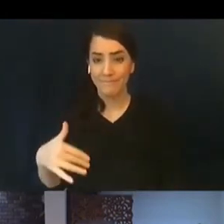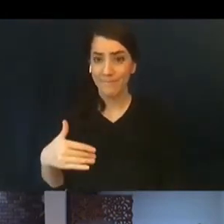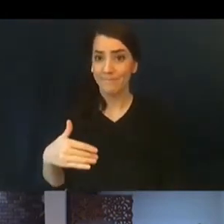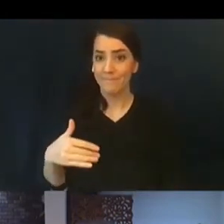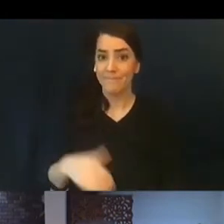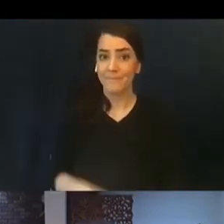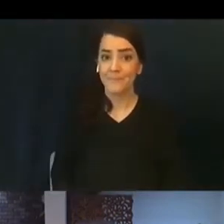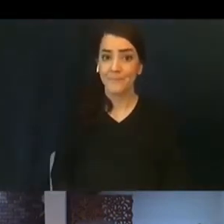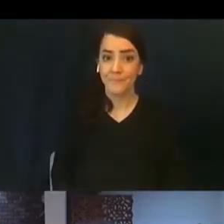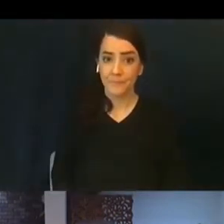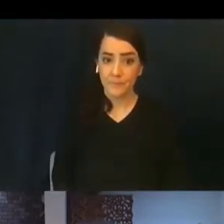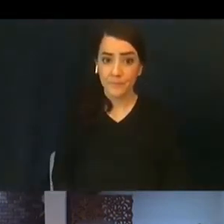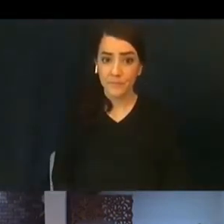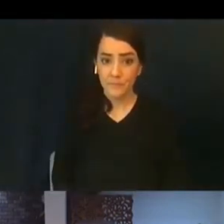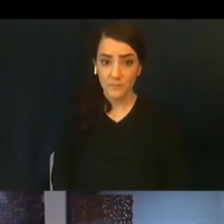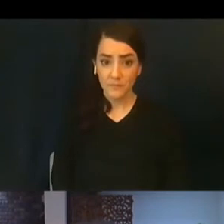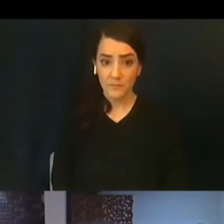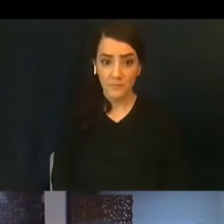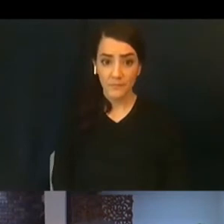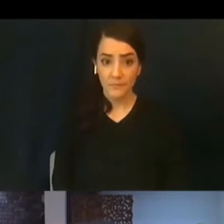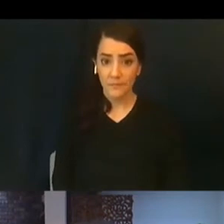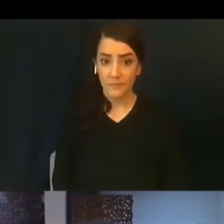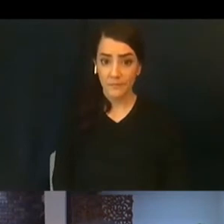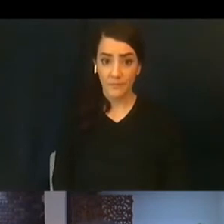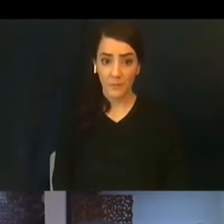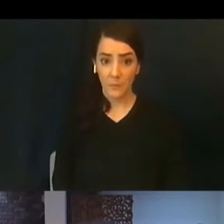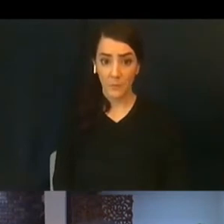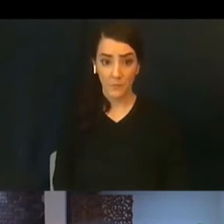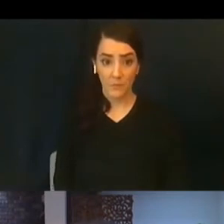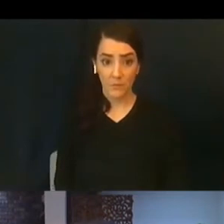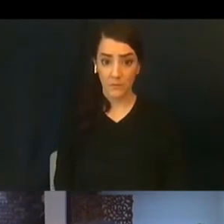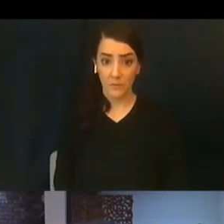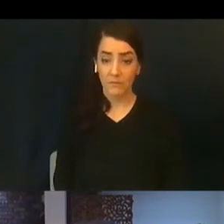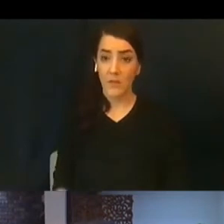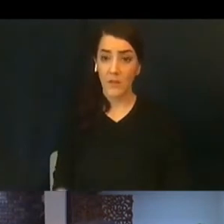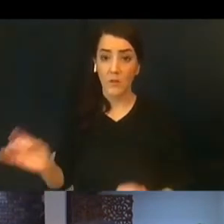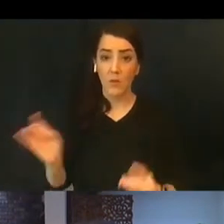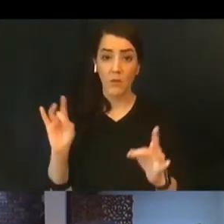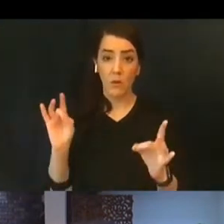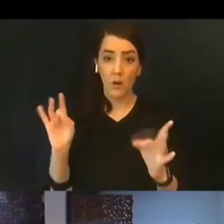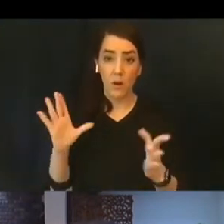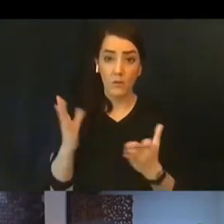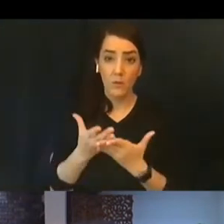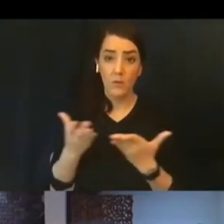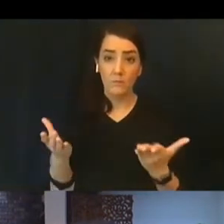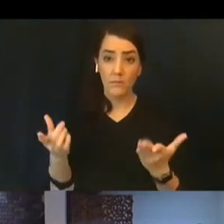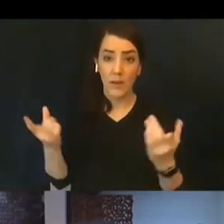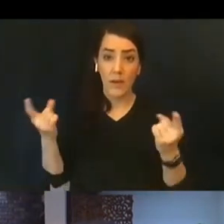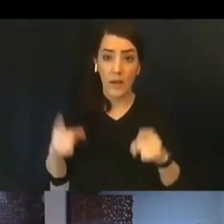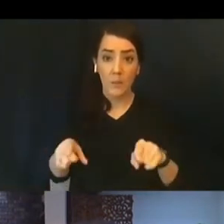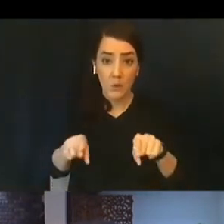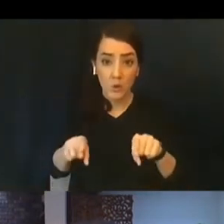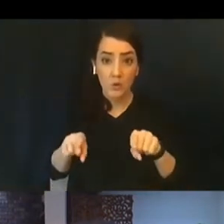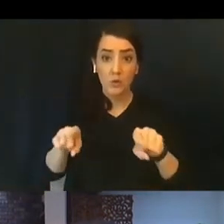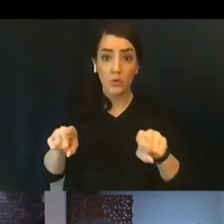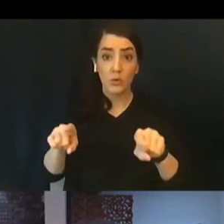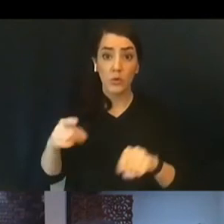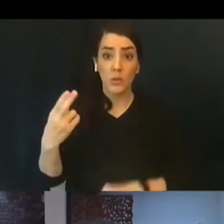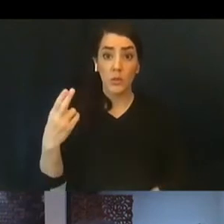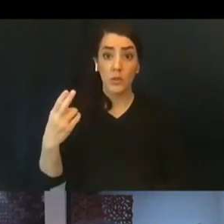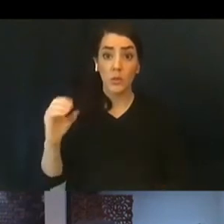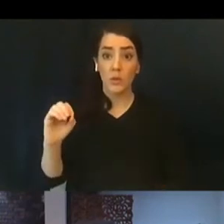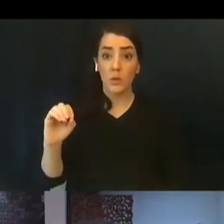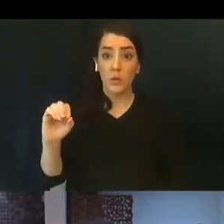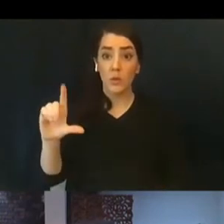A very tragic and sad thing that happened during the Holdomor. There were instances of cannibalism and